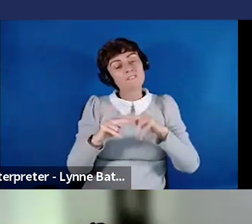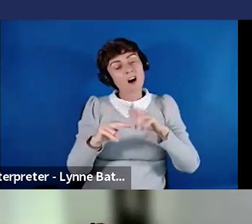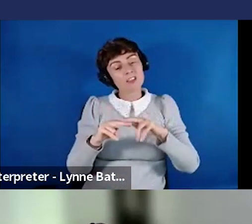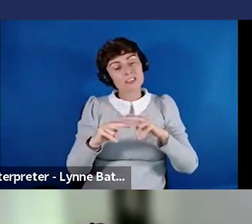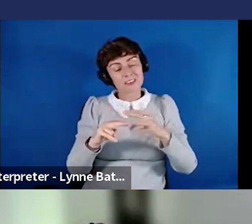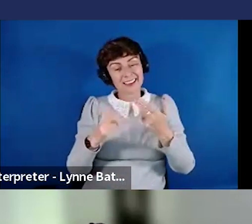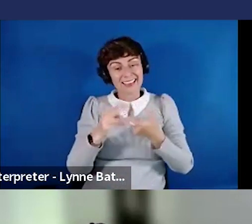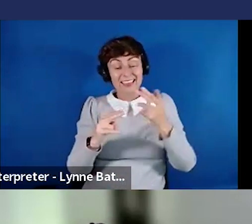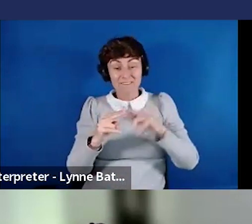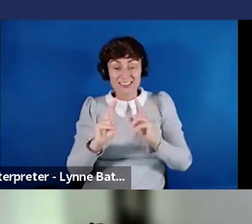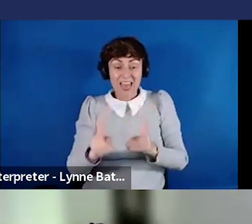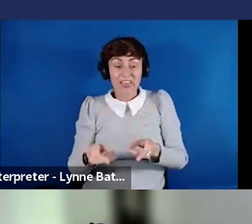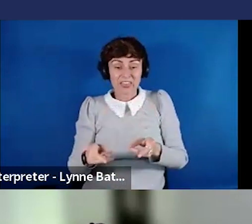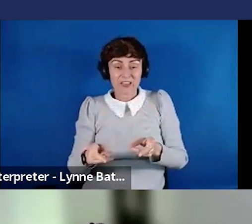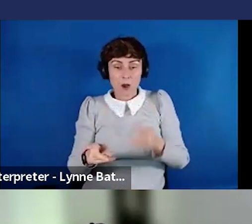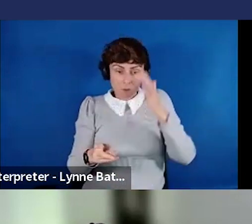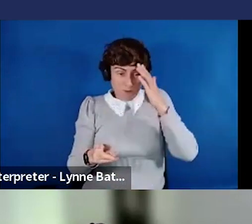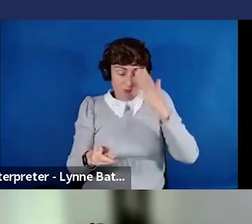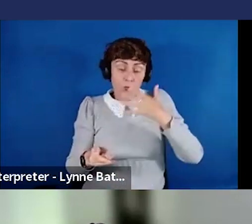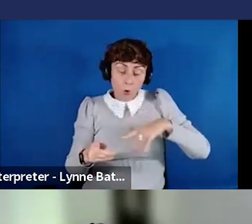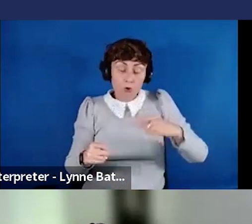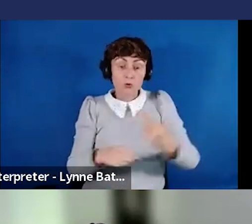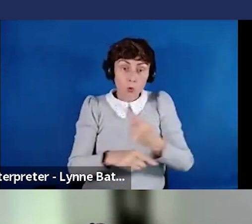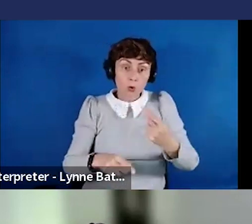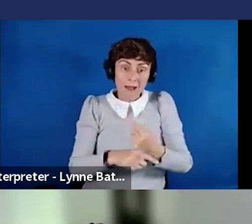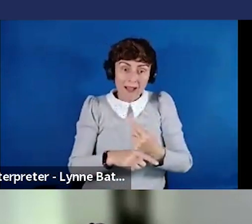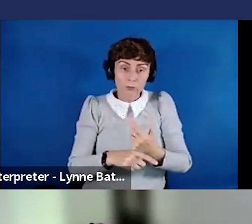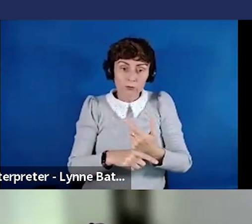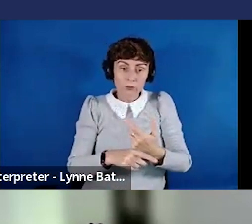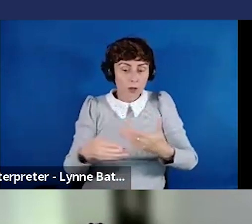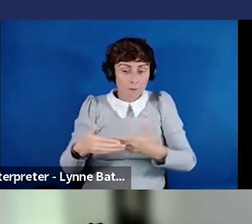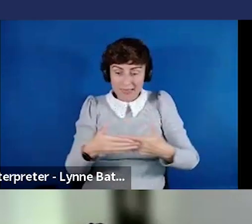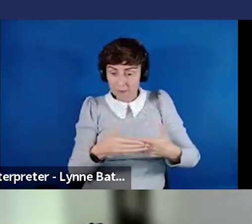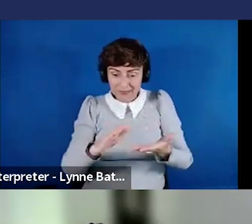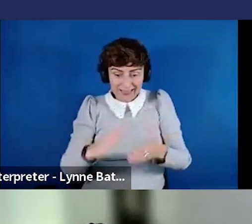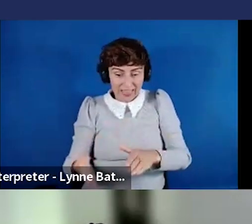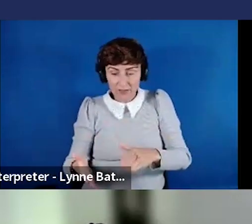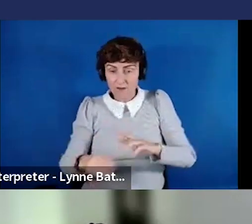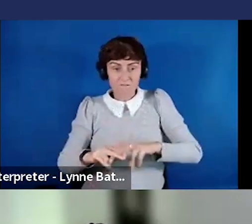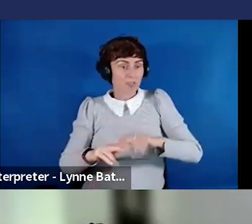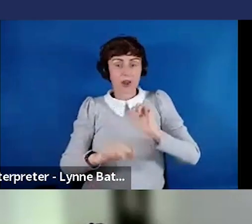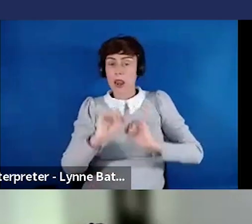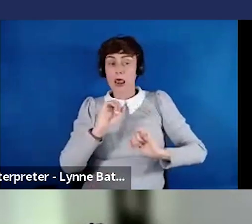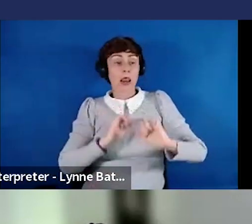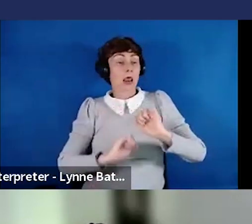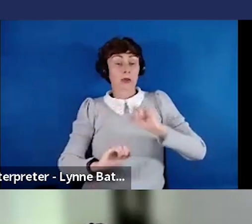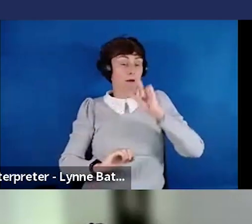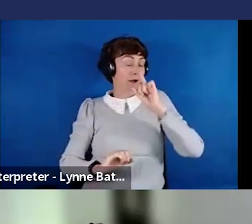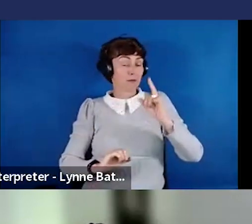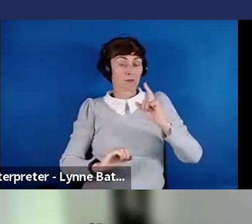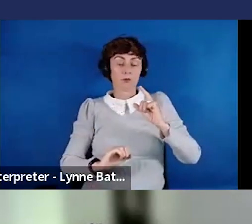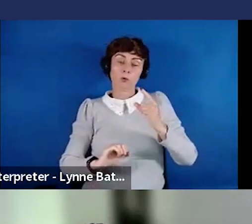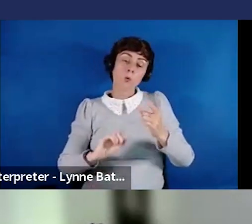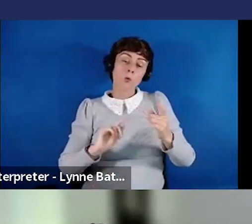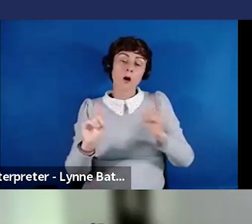mums want dads to speak and dads aren't ready, and mums push and push and push, and then dads move away from that or back away from that, or the other way